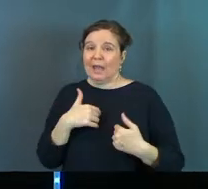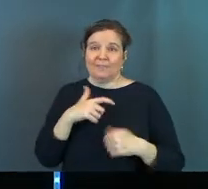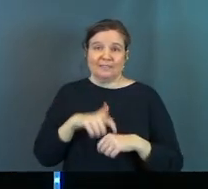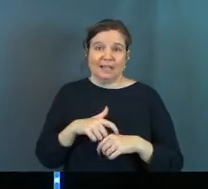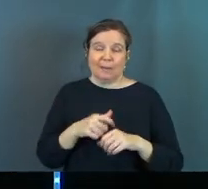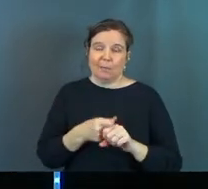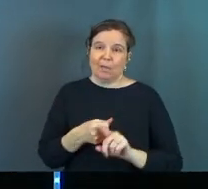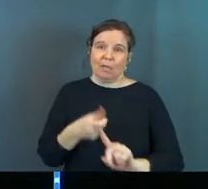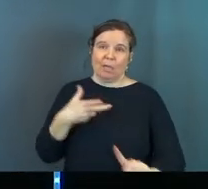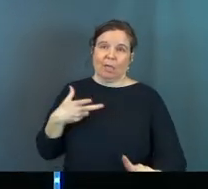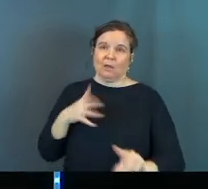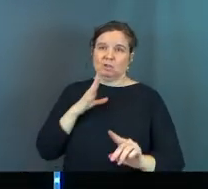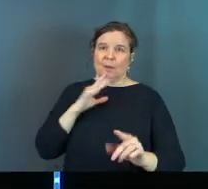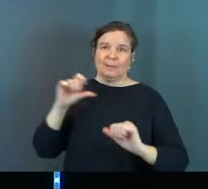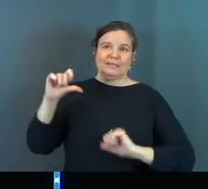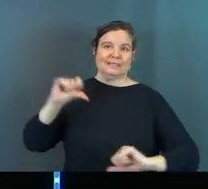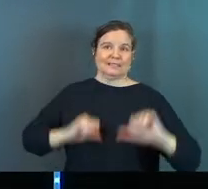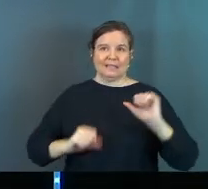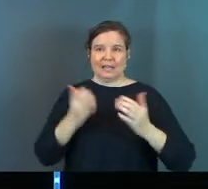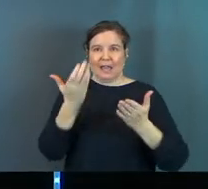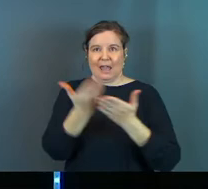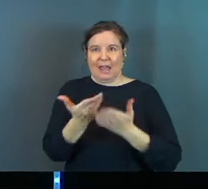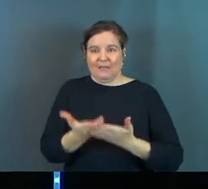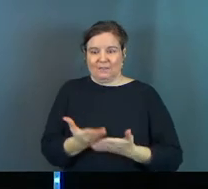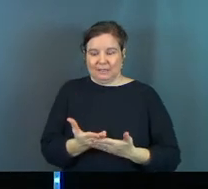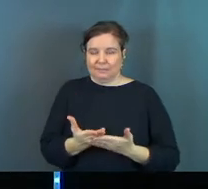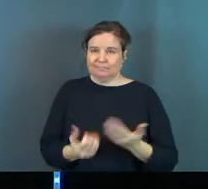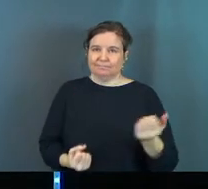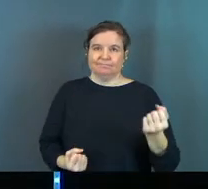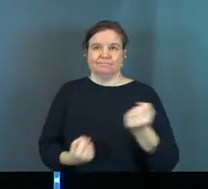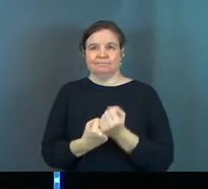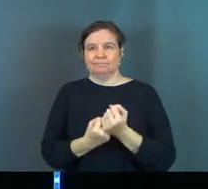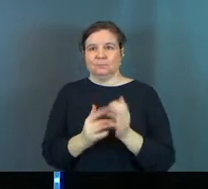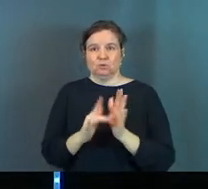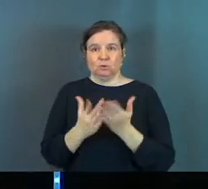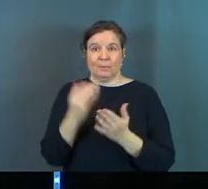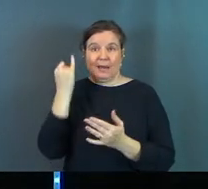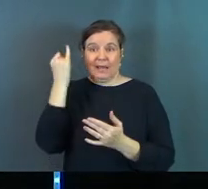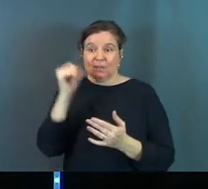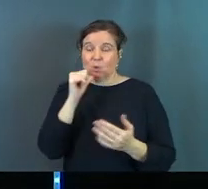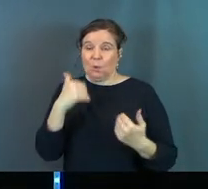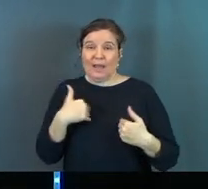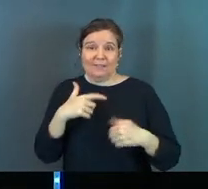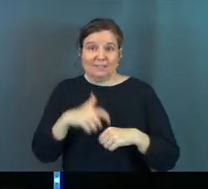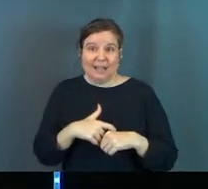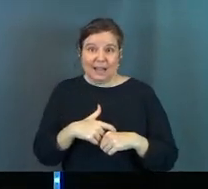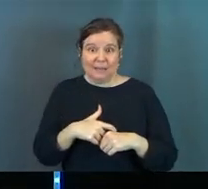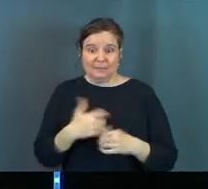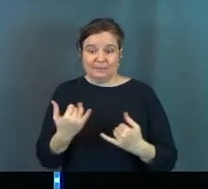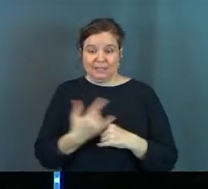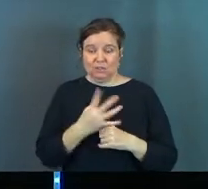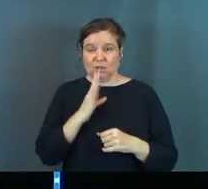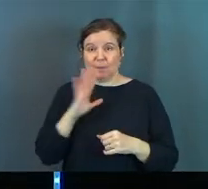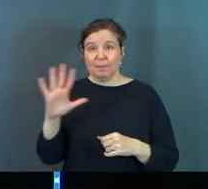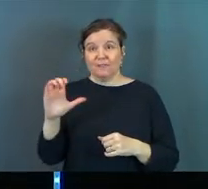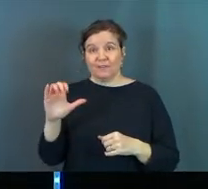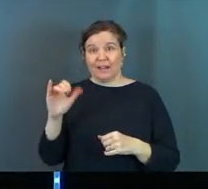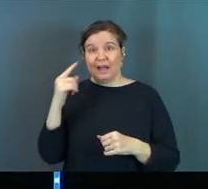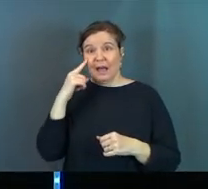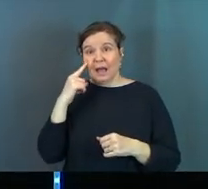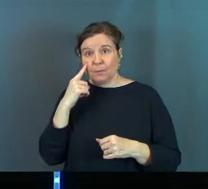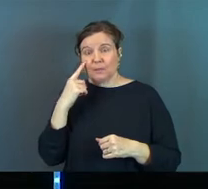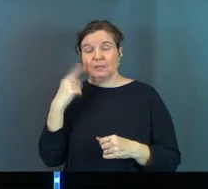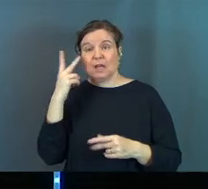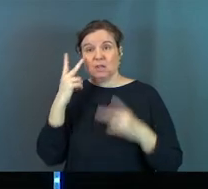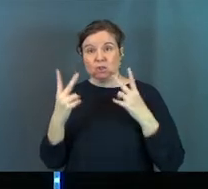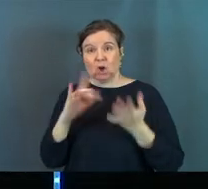time today to talk about the scientific evidence that backs up scriptural ideas. I don't have time to talk about the 500